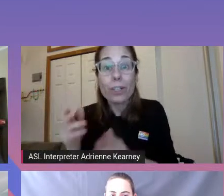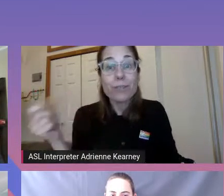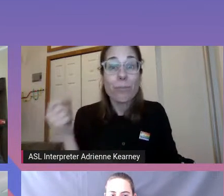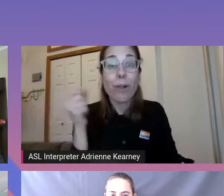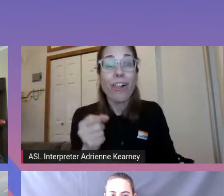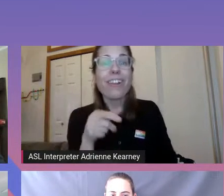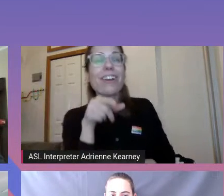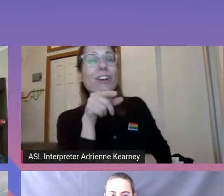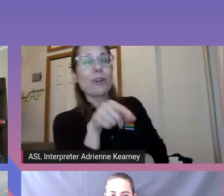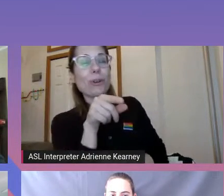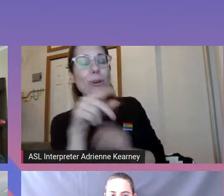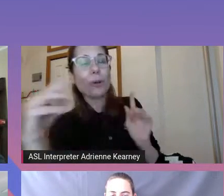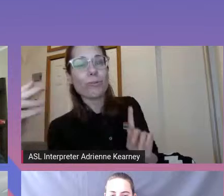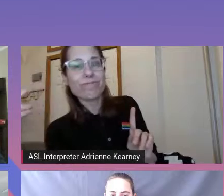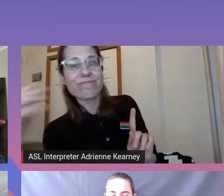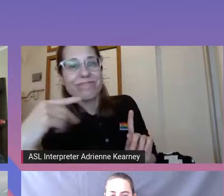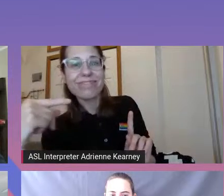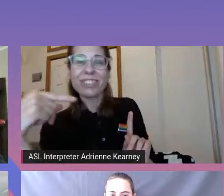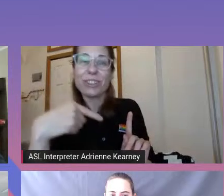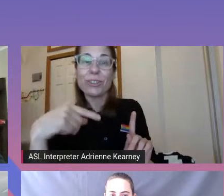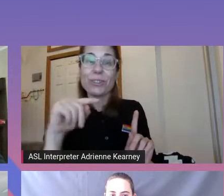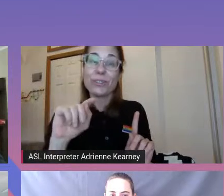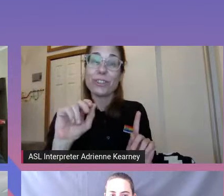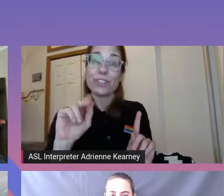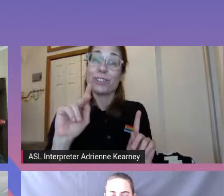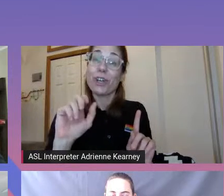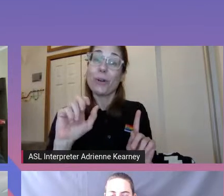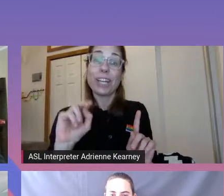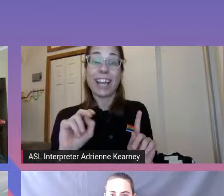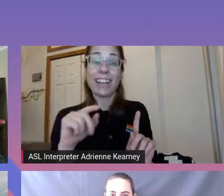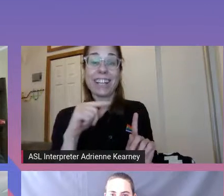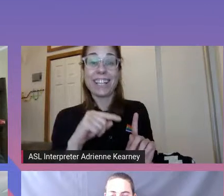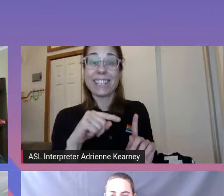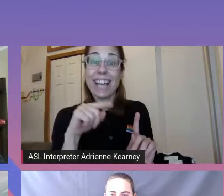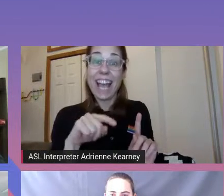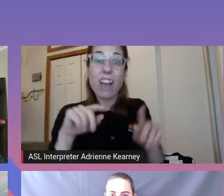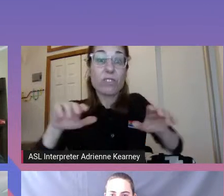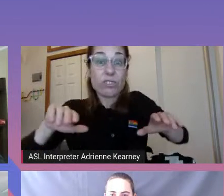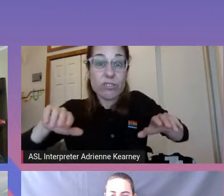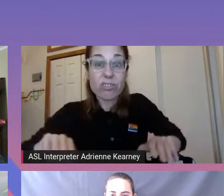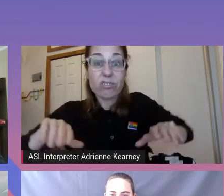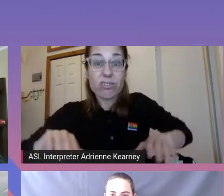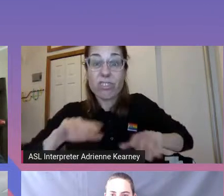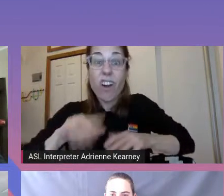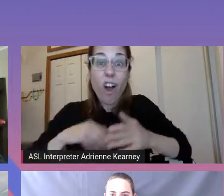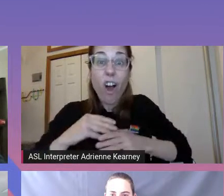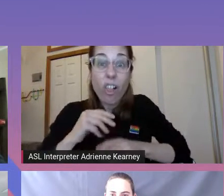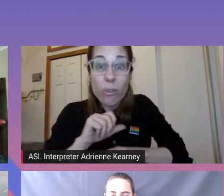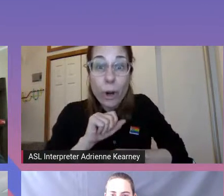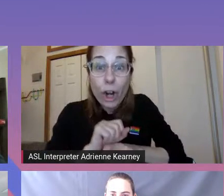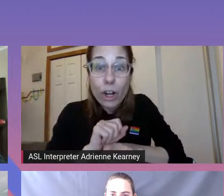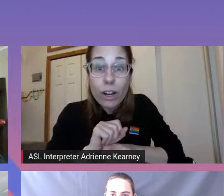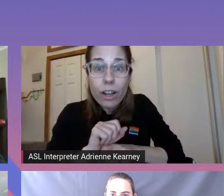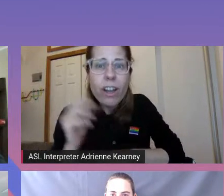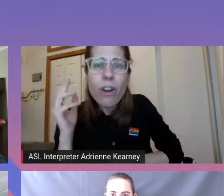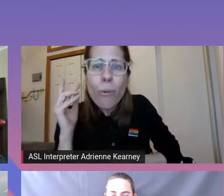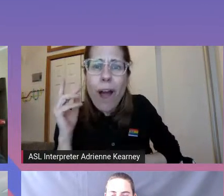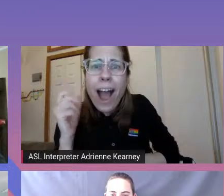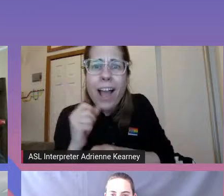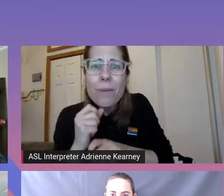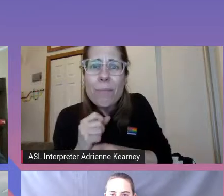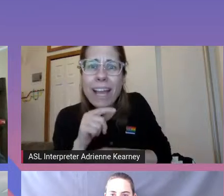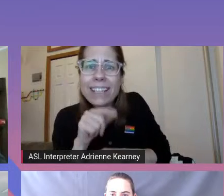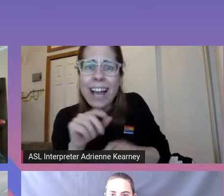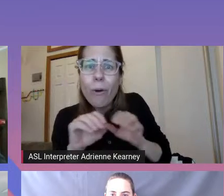labor, and for what. You know what I mean? For the organization to look good, for the space to all of a sudden seem like something that it's